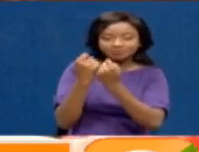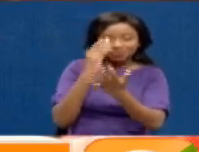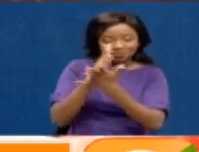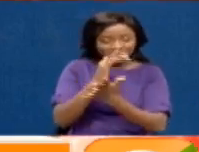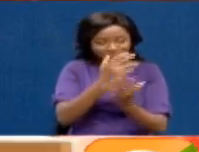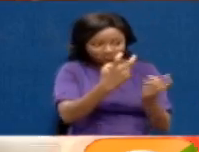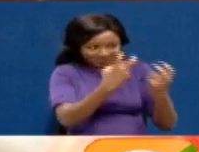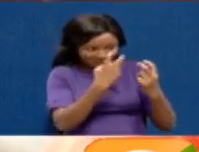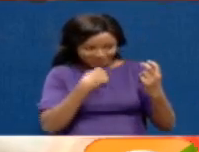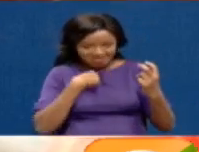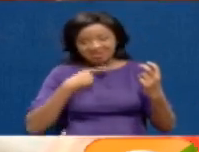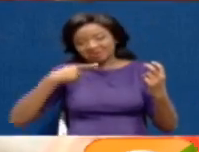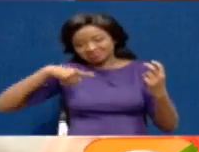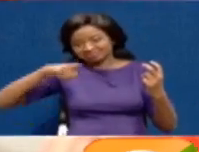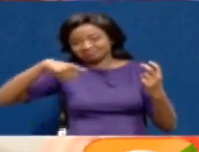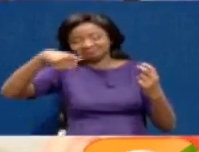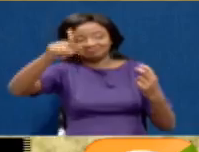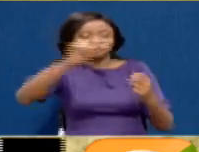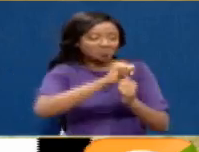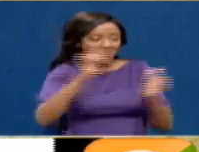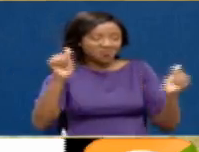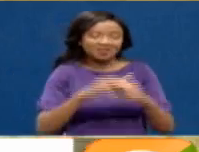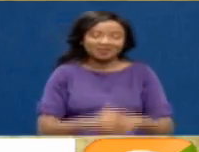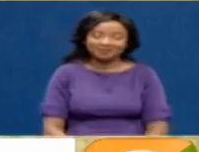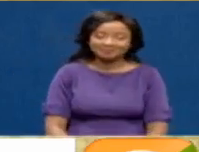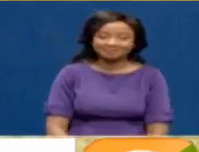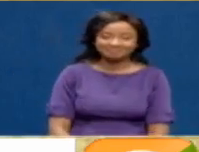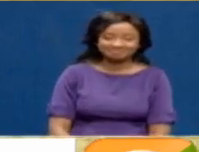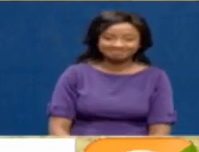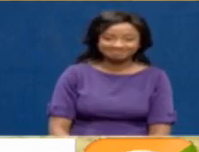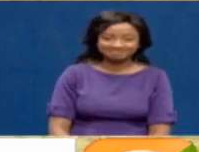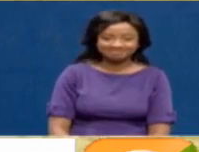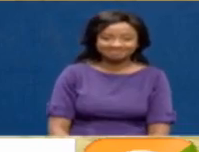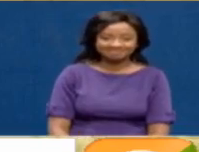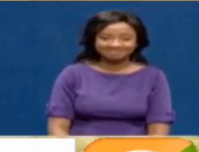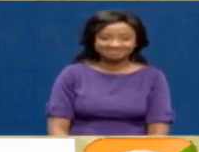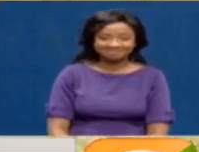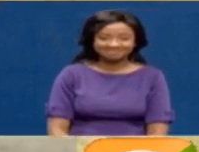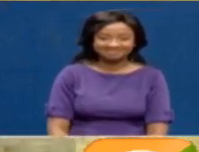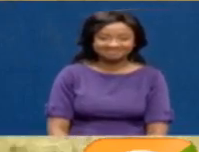more and more in days to come. The return.